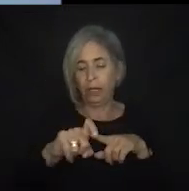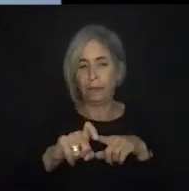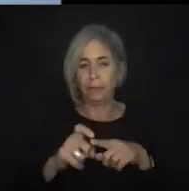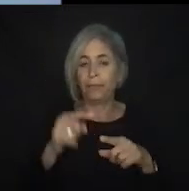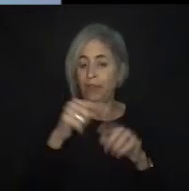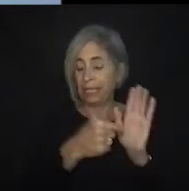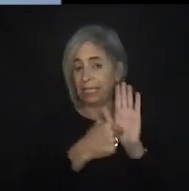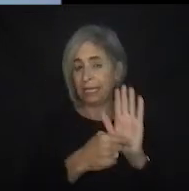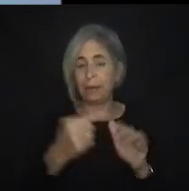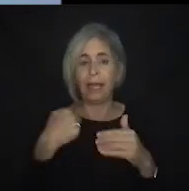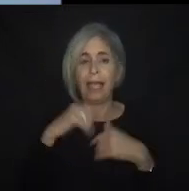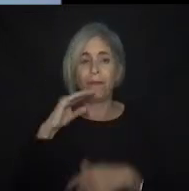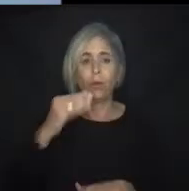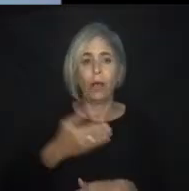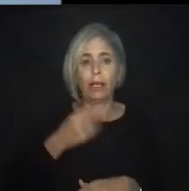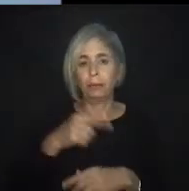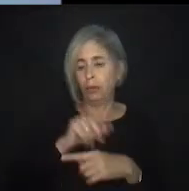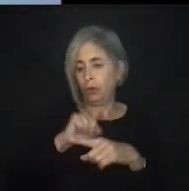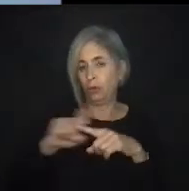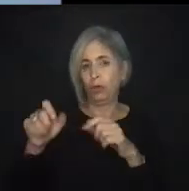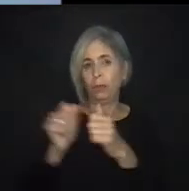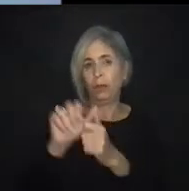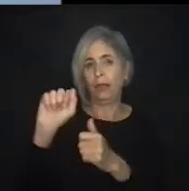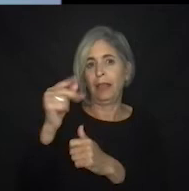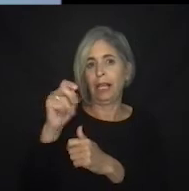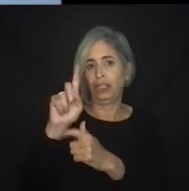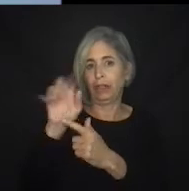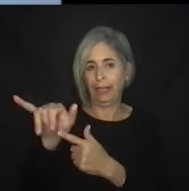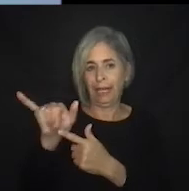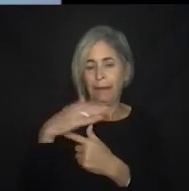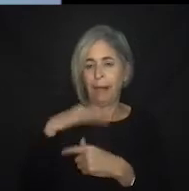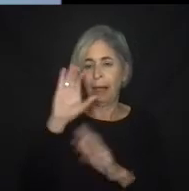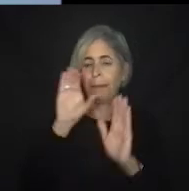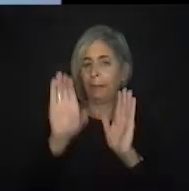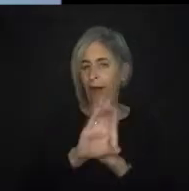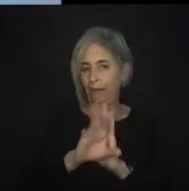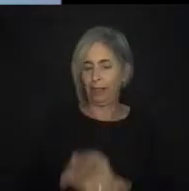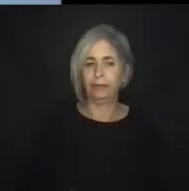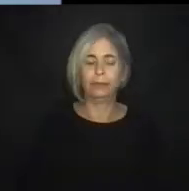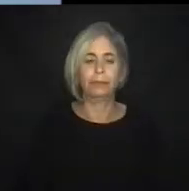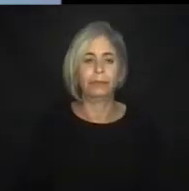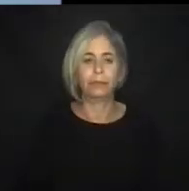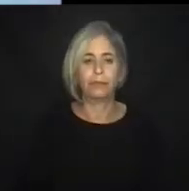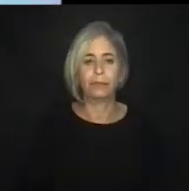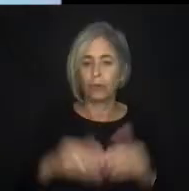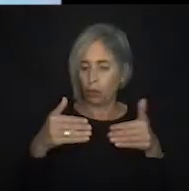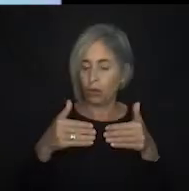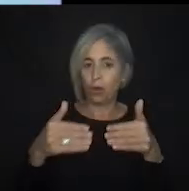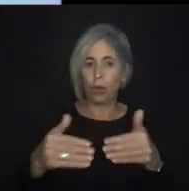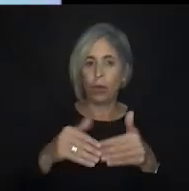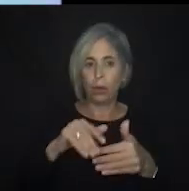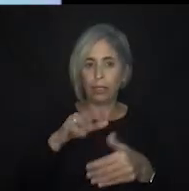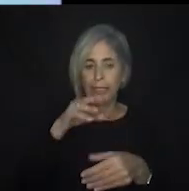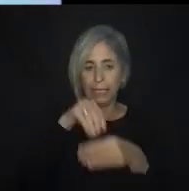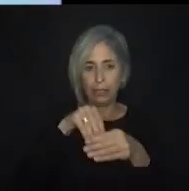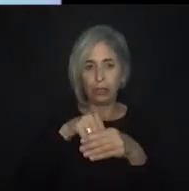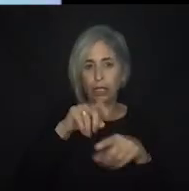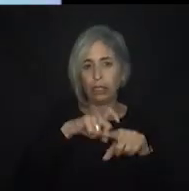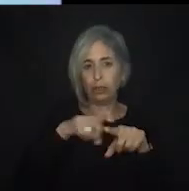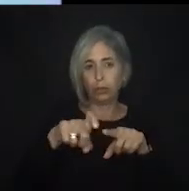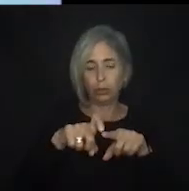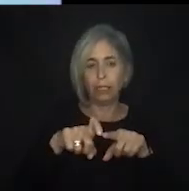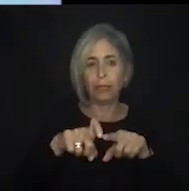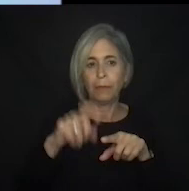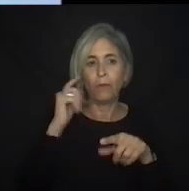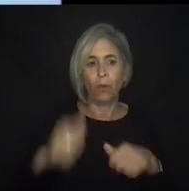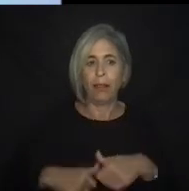in this example, I have Welcome to Stream with Ashley as my graphic. I'll go ahead and enter in a stream key